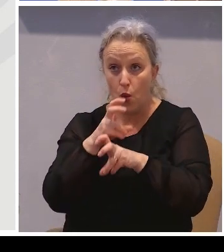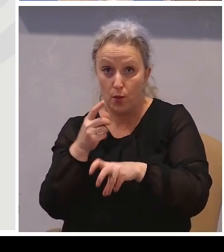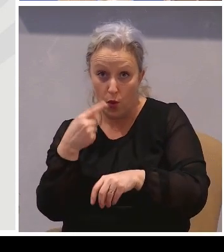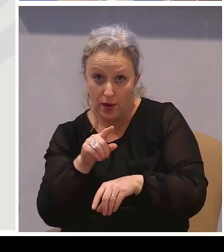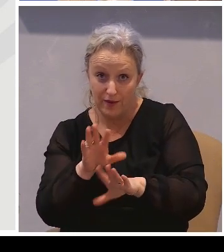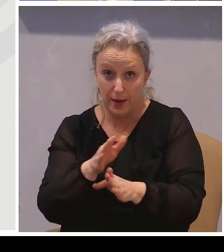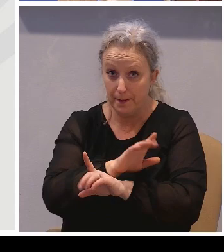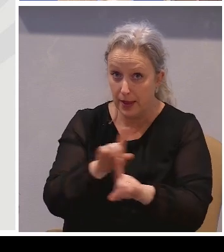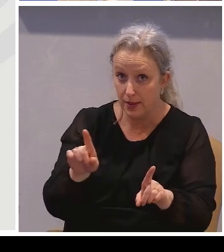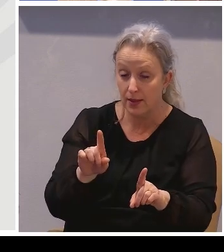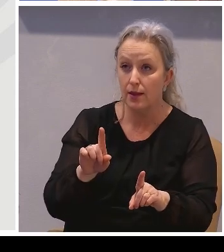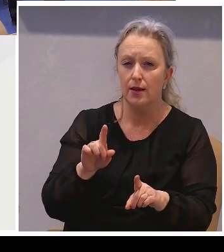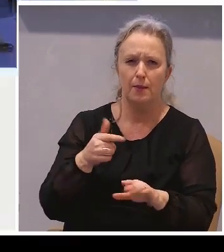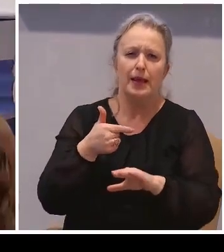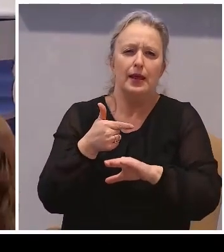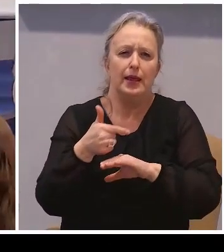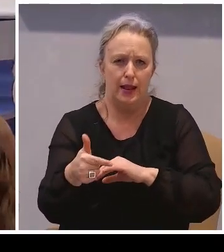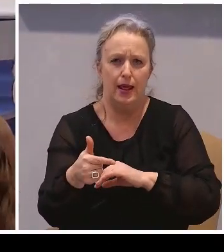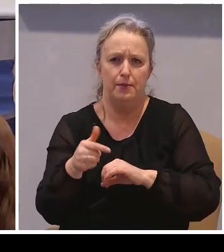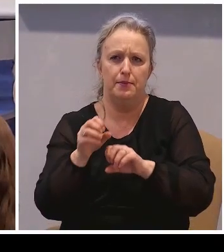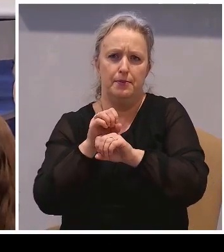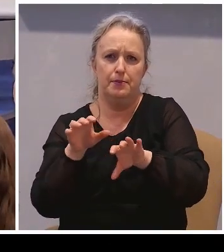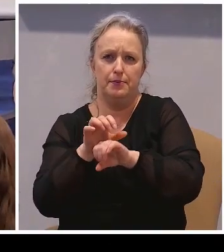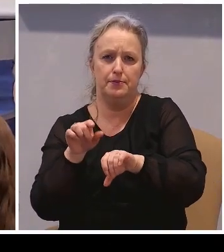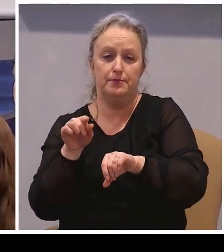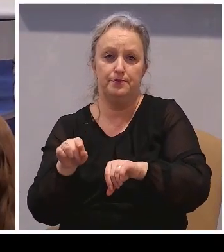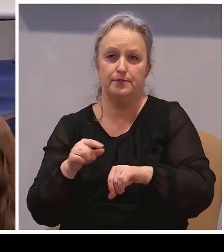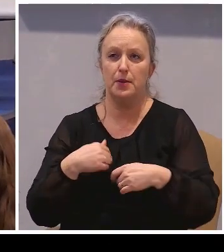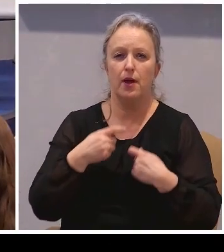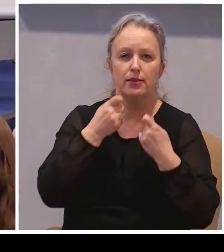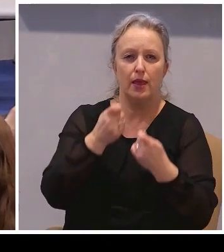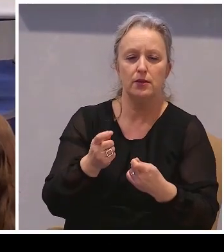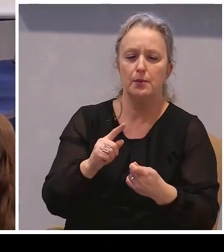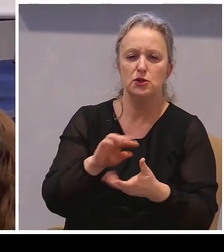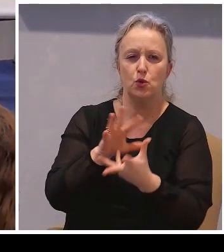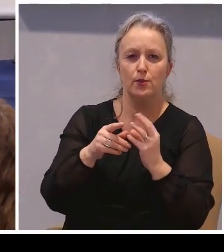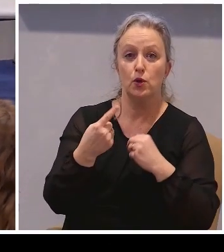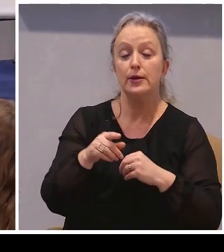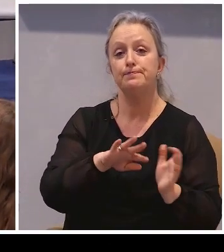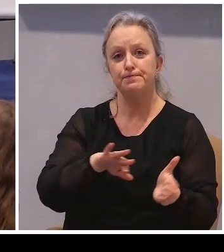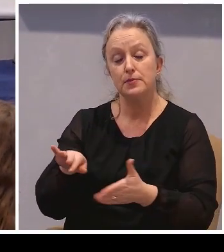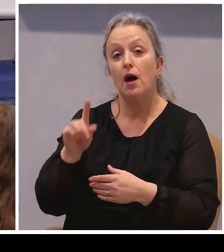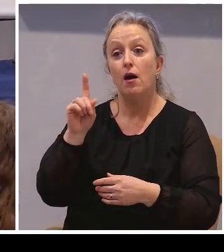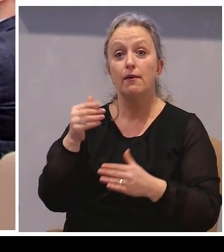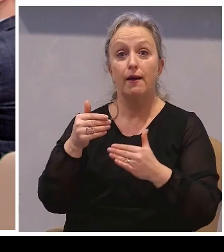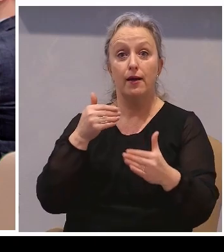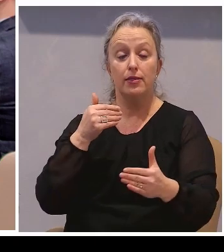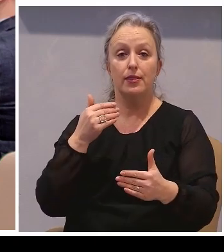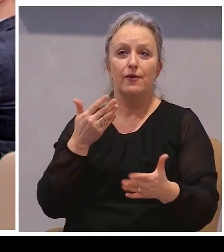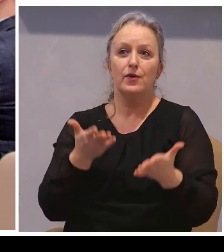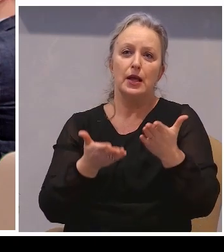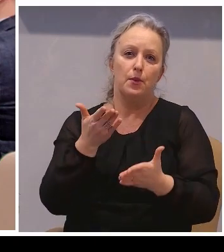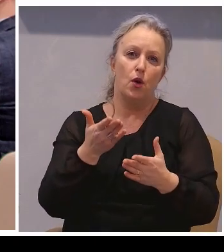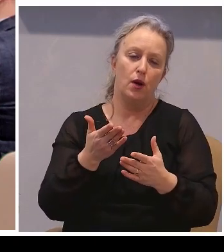There was a report that assessed whether these changes in the European regulations